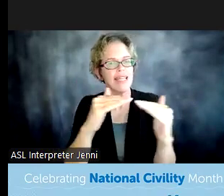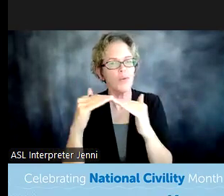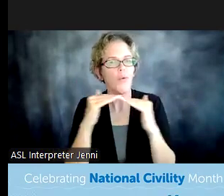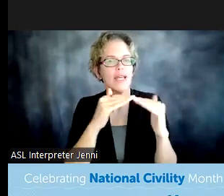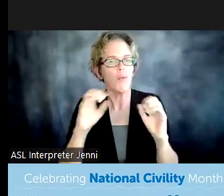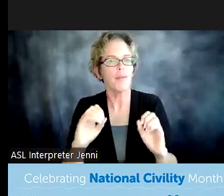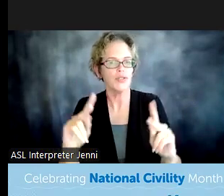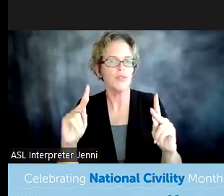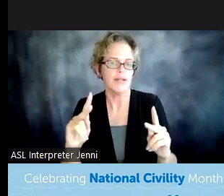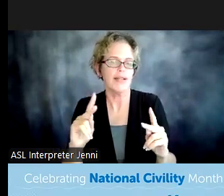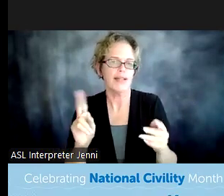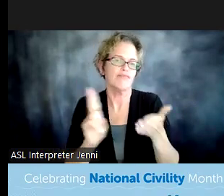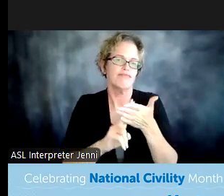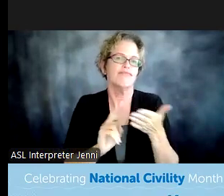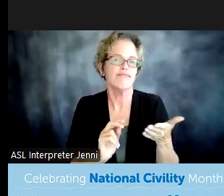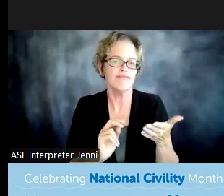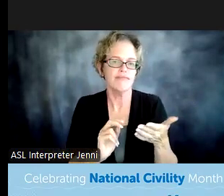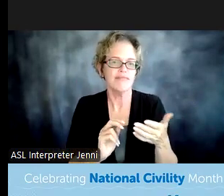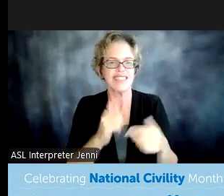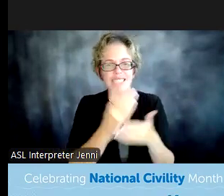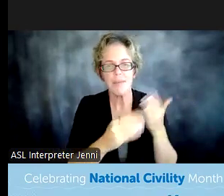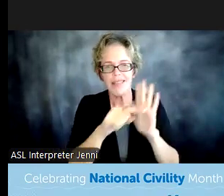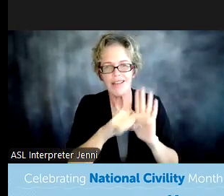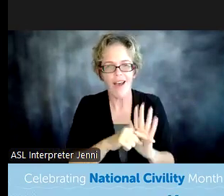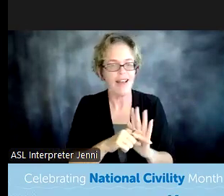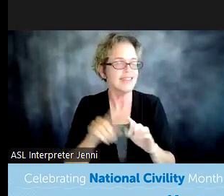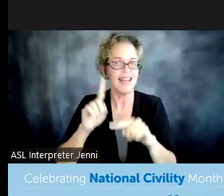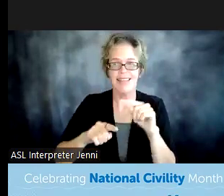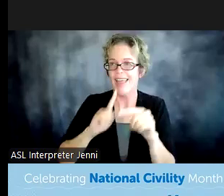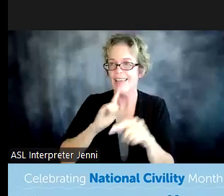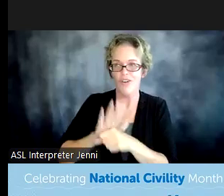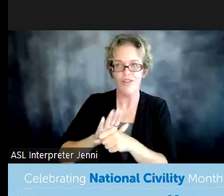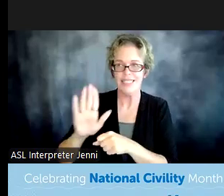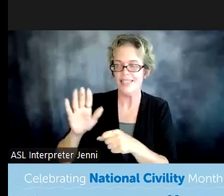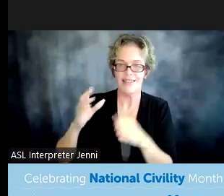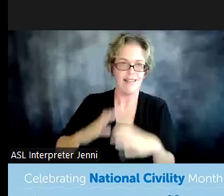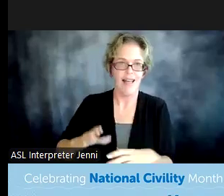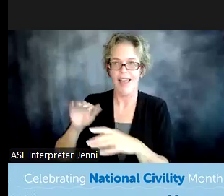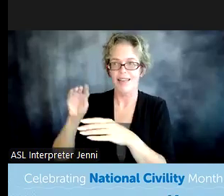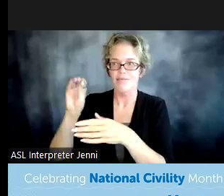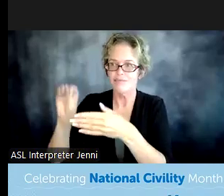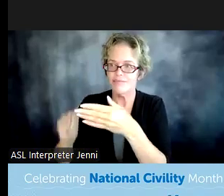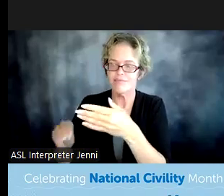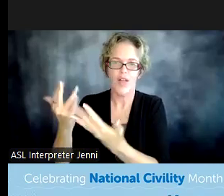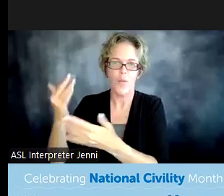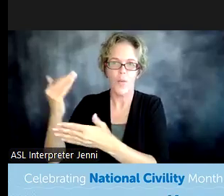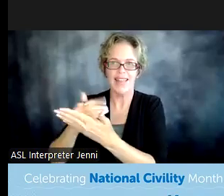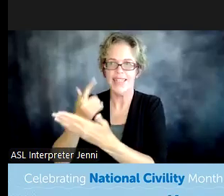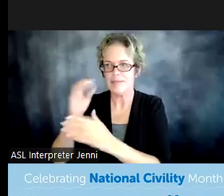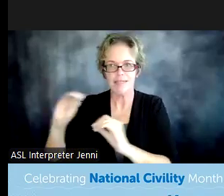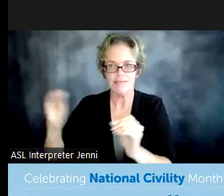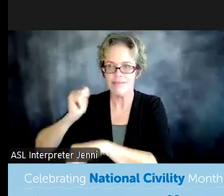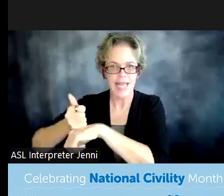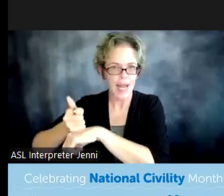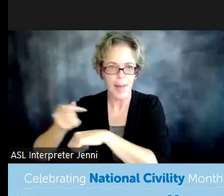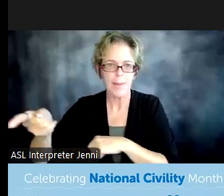opportunity. So some of the cons of this were unable to guarantee a denied client their place on the list until a permanent waitlist solution is in place.